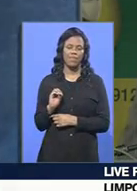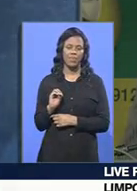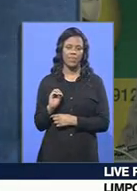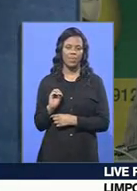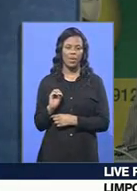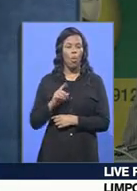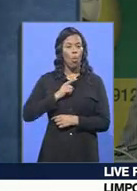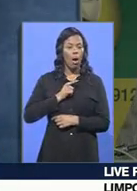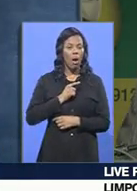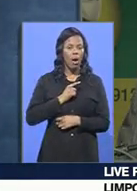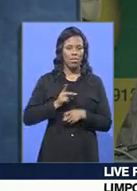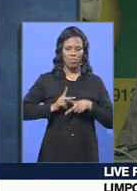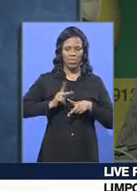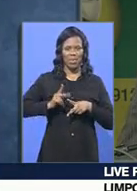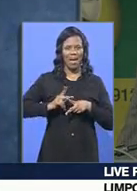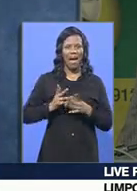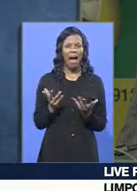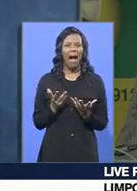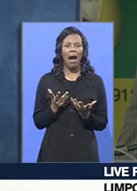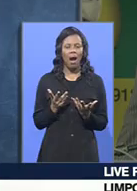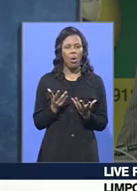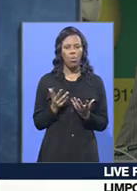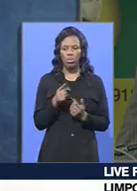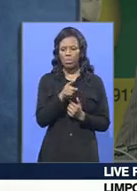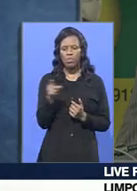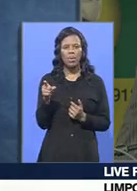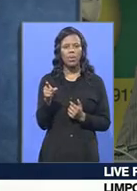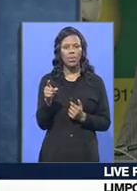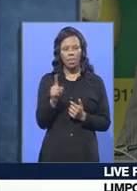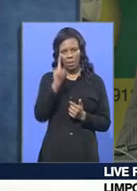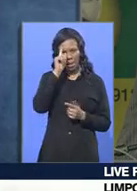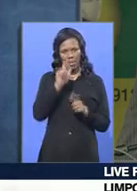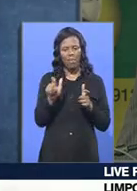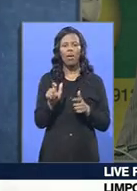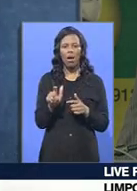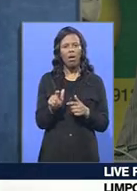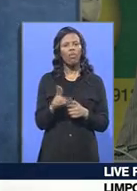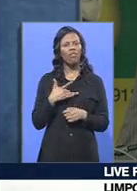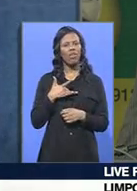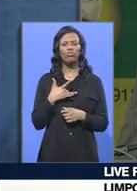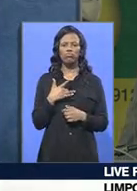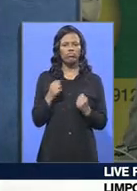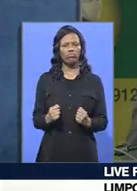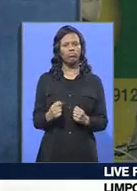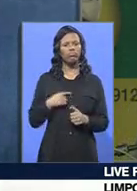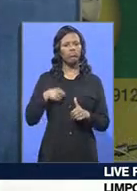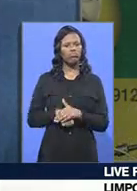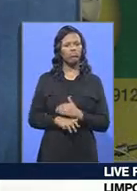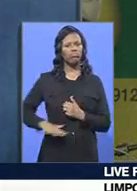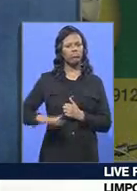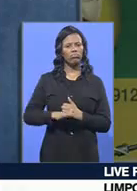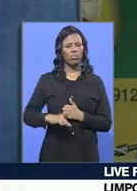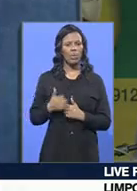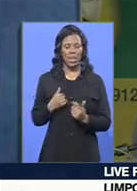in preparation for the restoration of the birthright of the black majority while